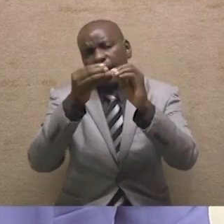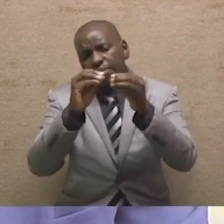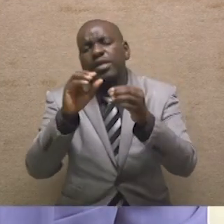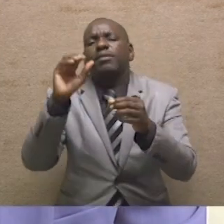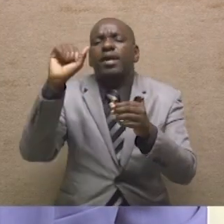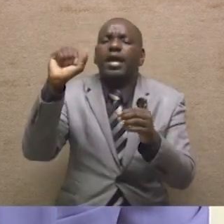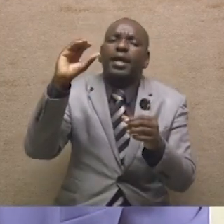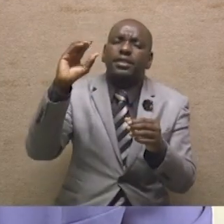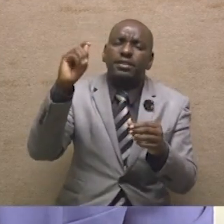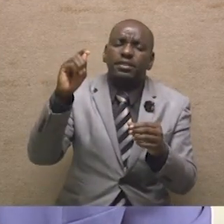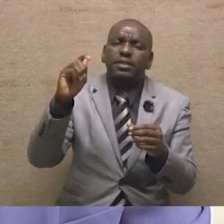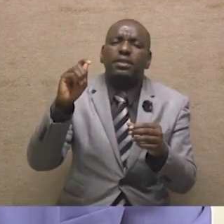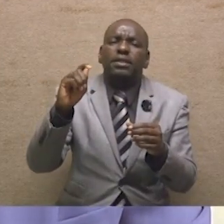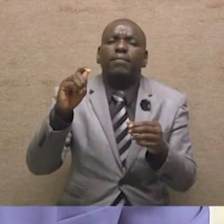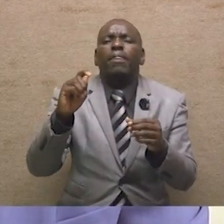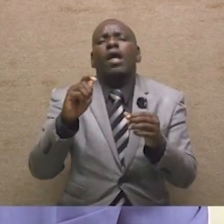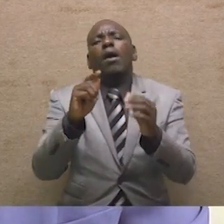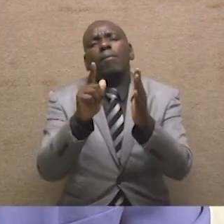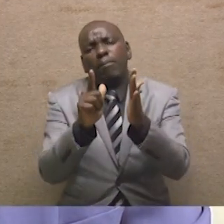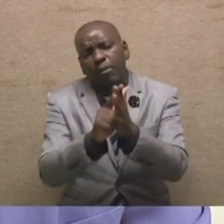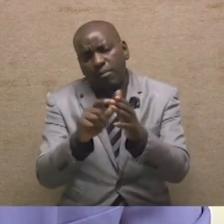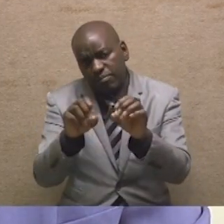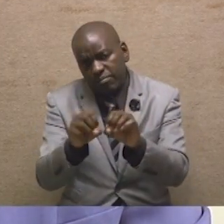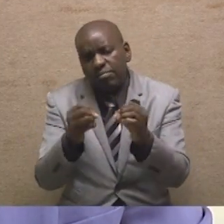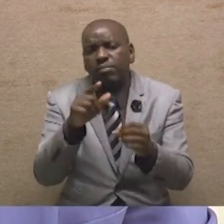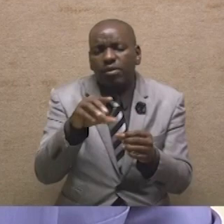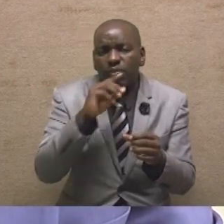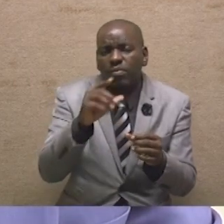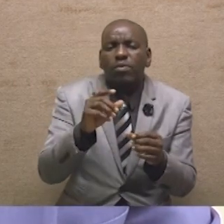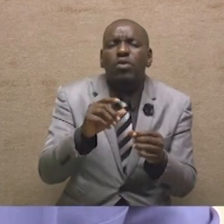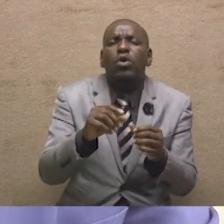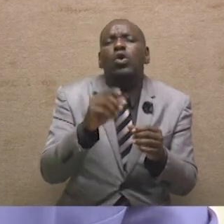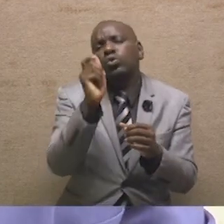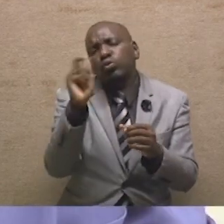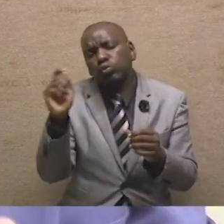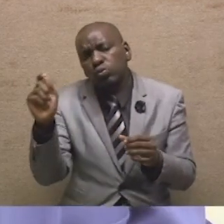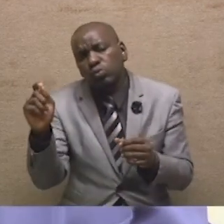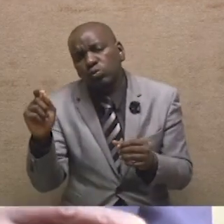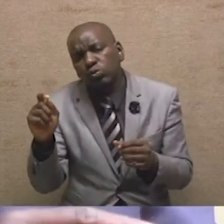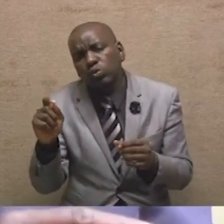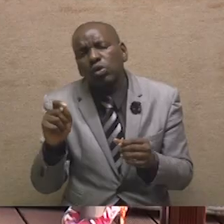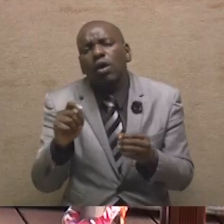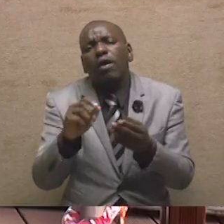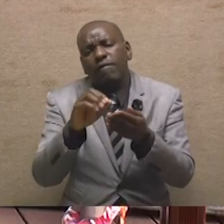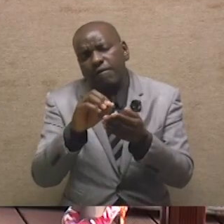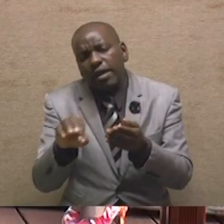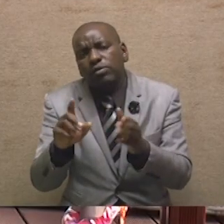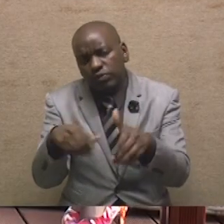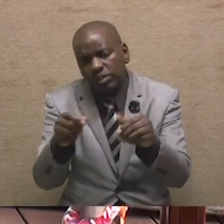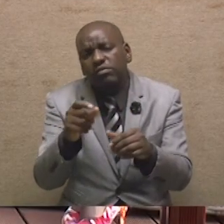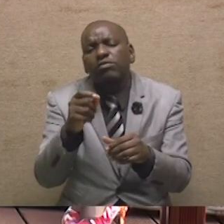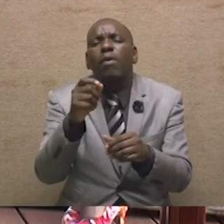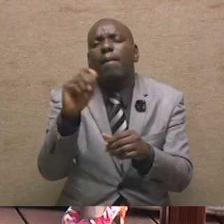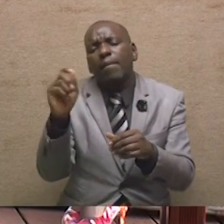Act makes it a criminal offense for a responsible authority of a school to fail to pay those